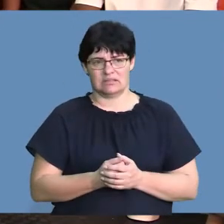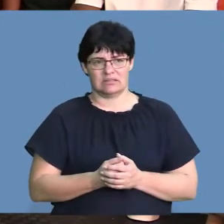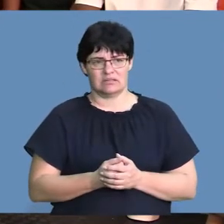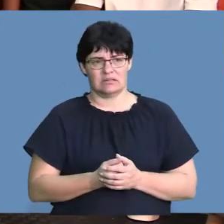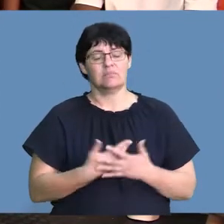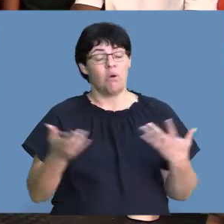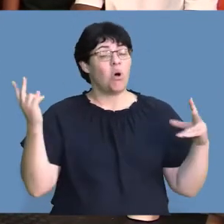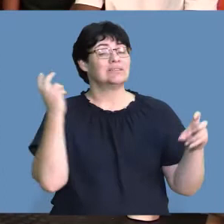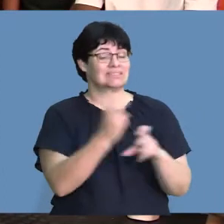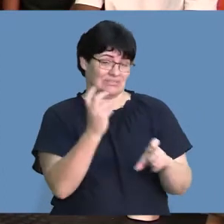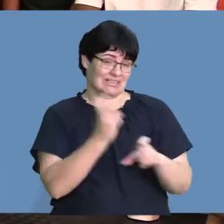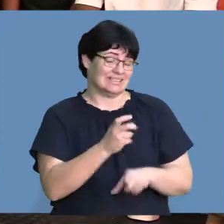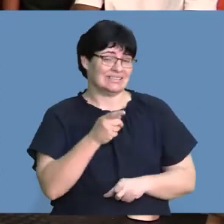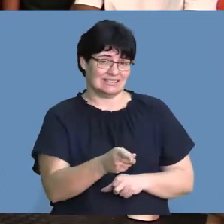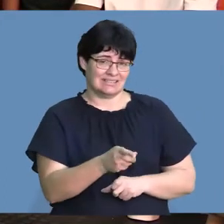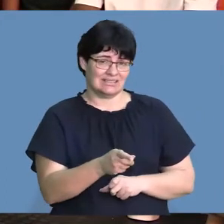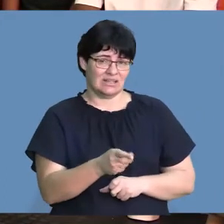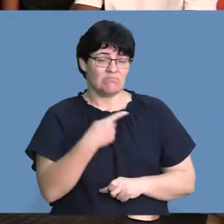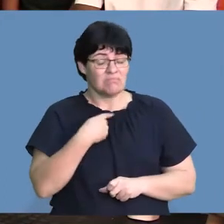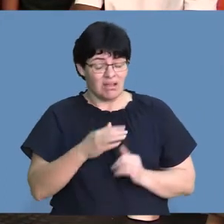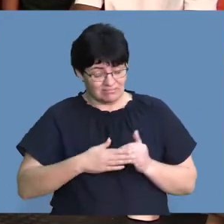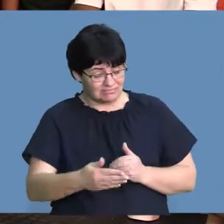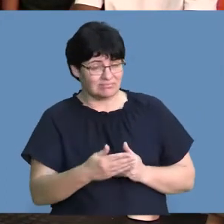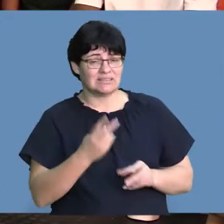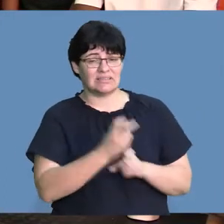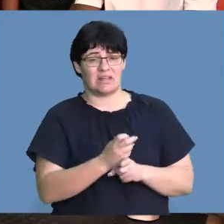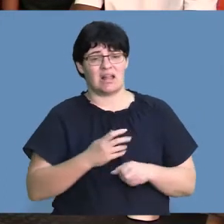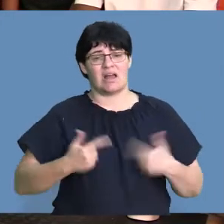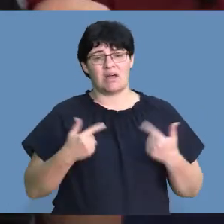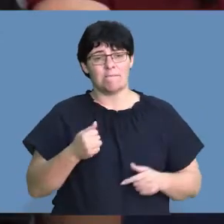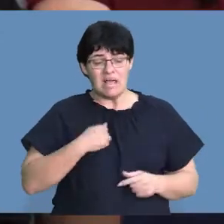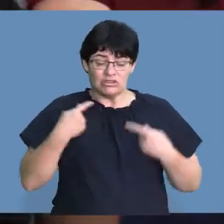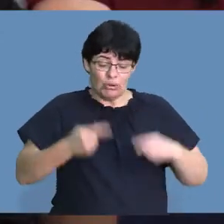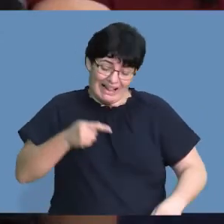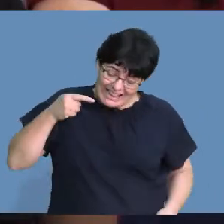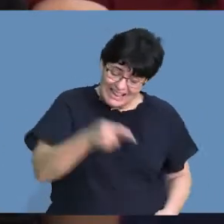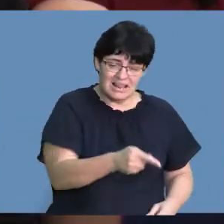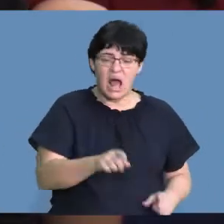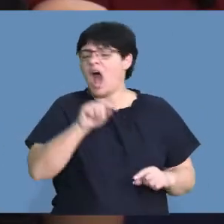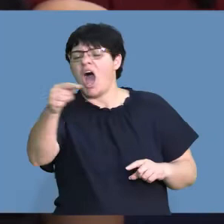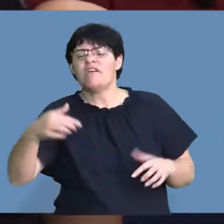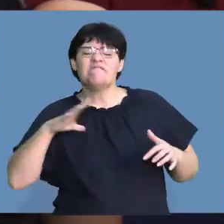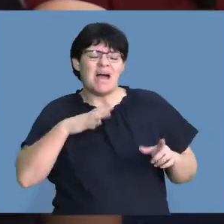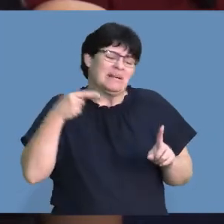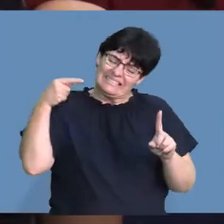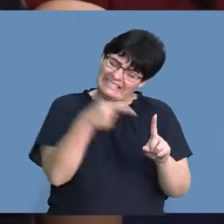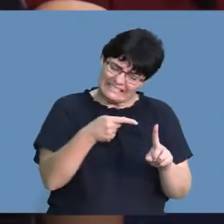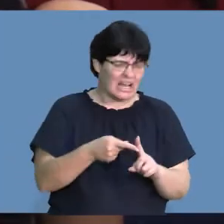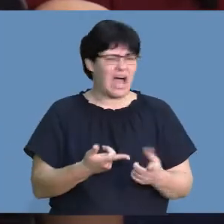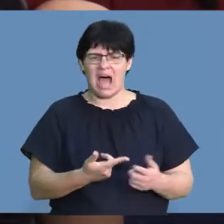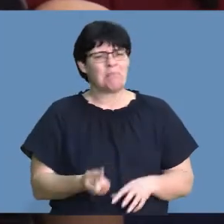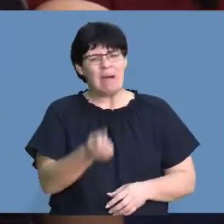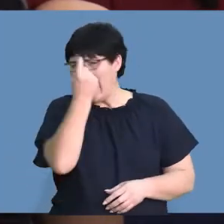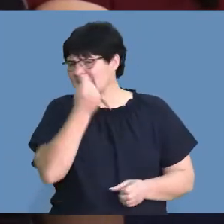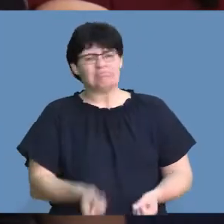talking about the most difficult parts that you are facing and saying, this is where I'm struggling, this is where I'm struggling.